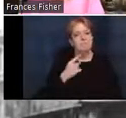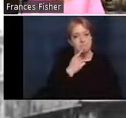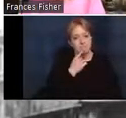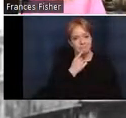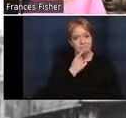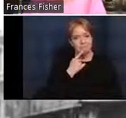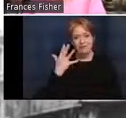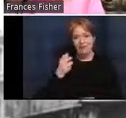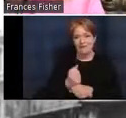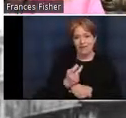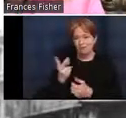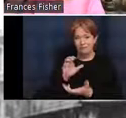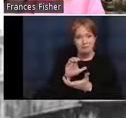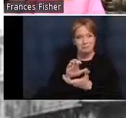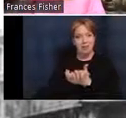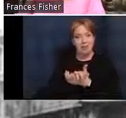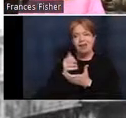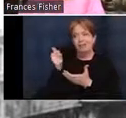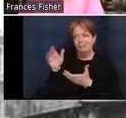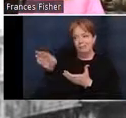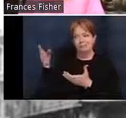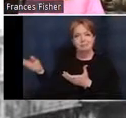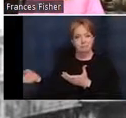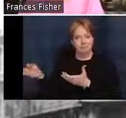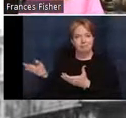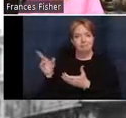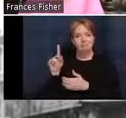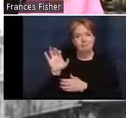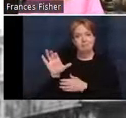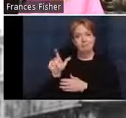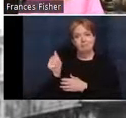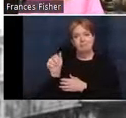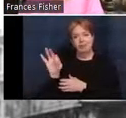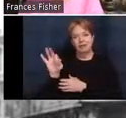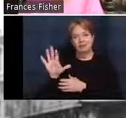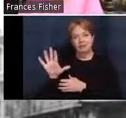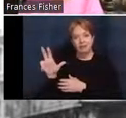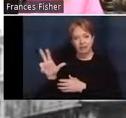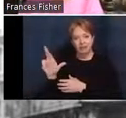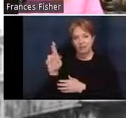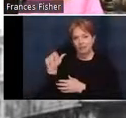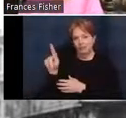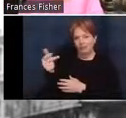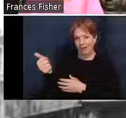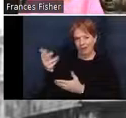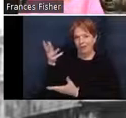just 5 years of marriage, Ralph Norton died in December of 1953. And this was a